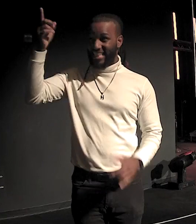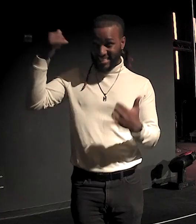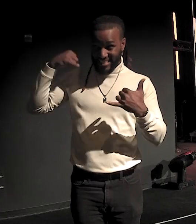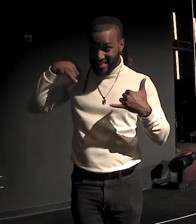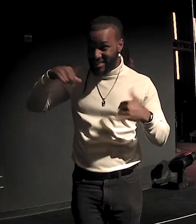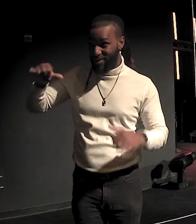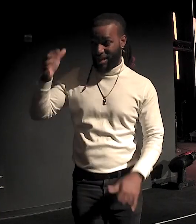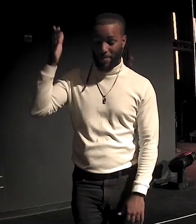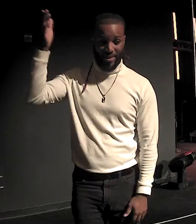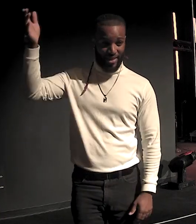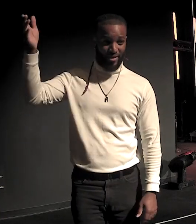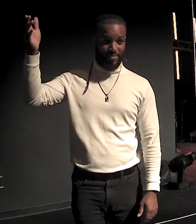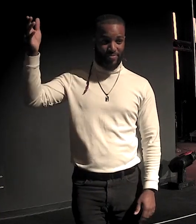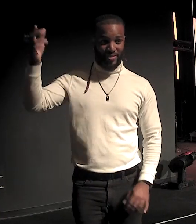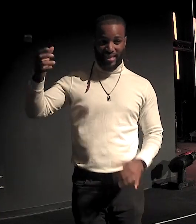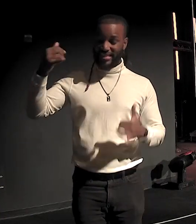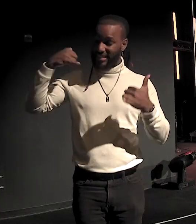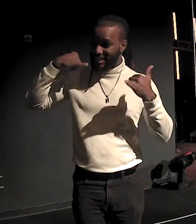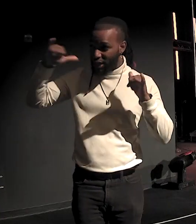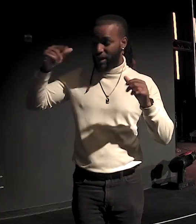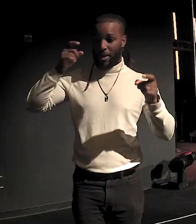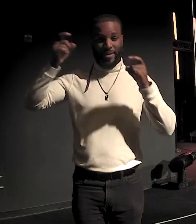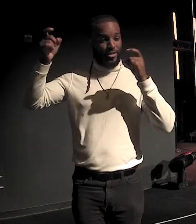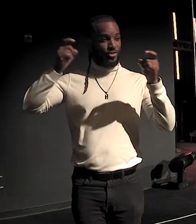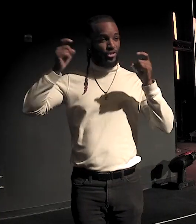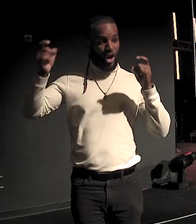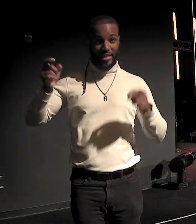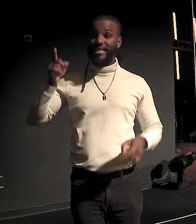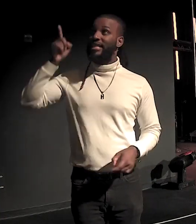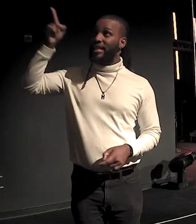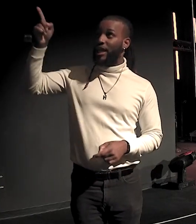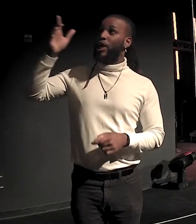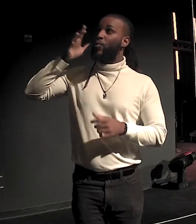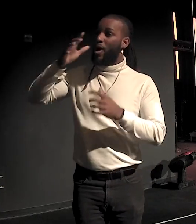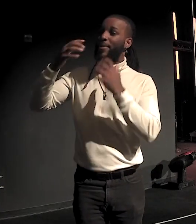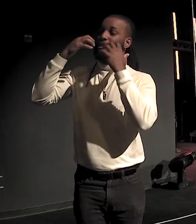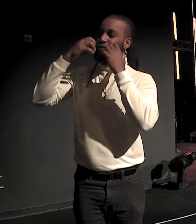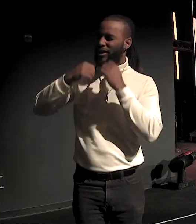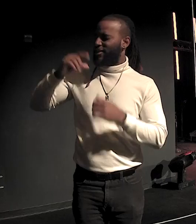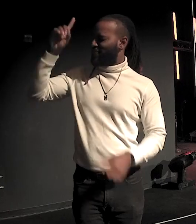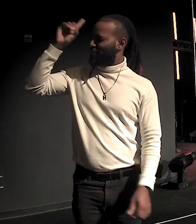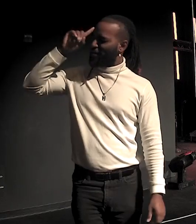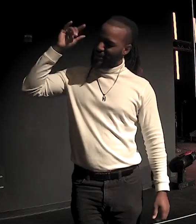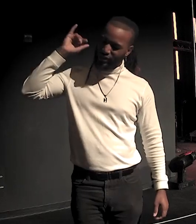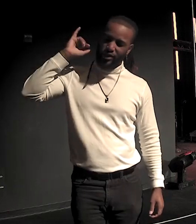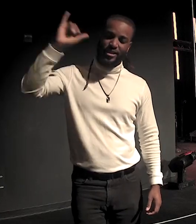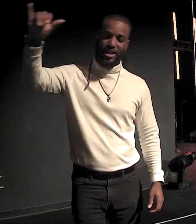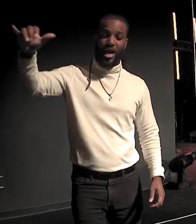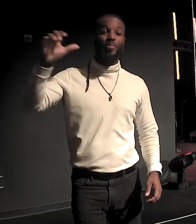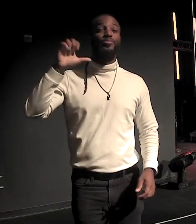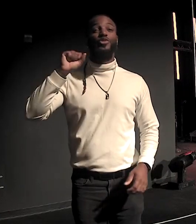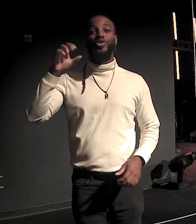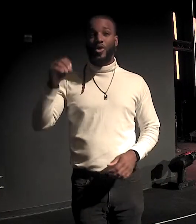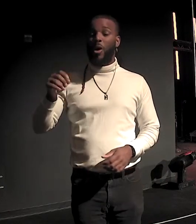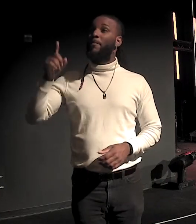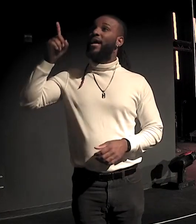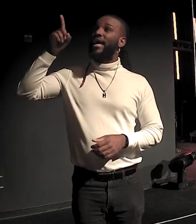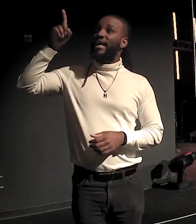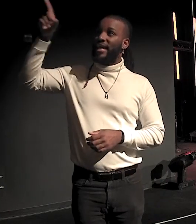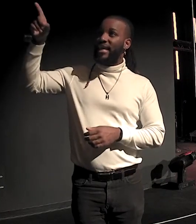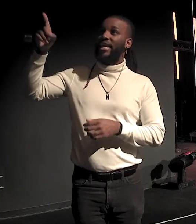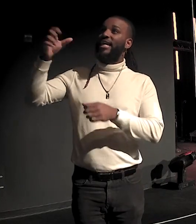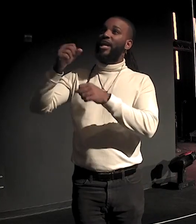there. And he's still going to be in charge. And he's going to be the treasure for eternity to come. So may he gain our